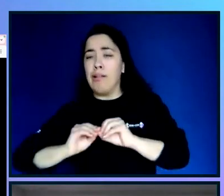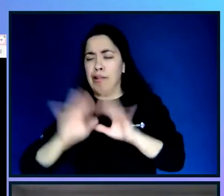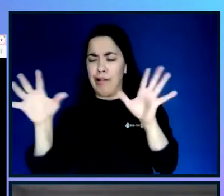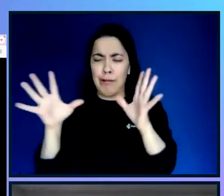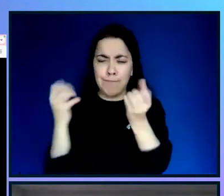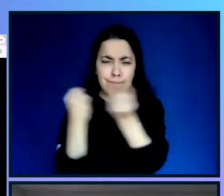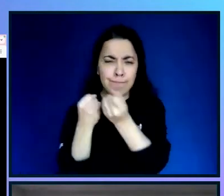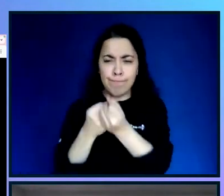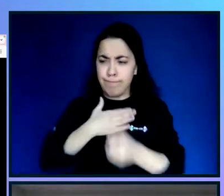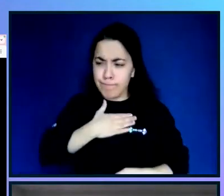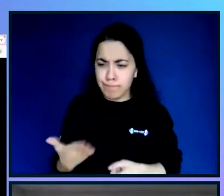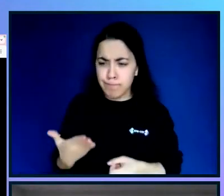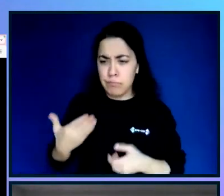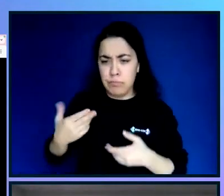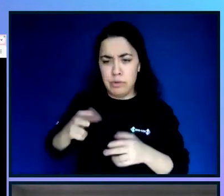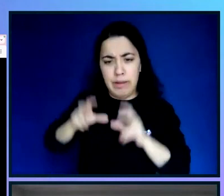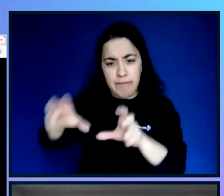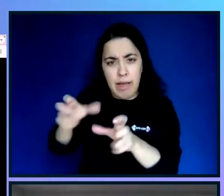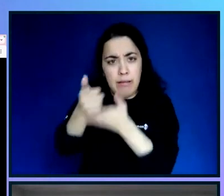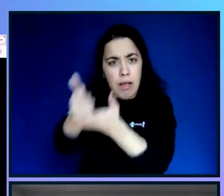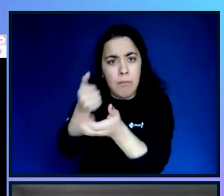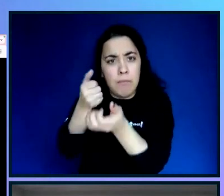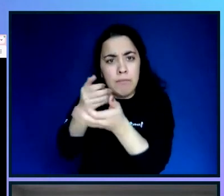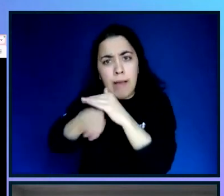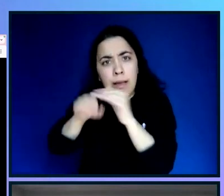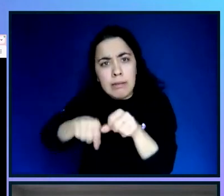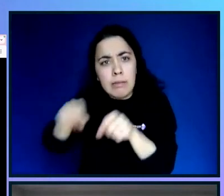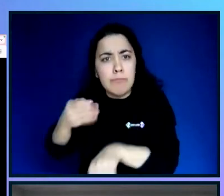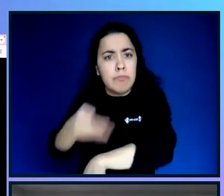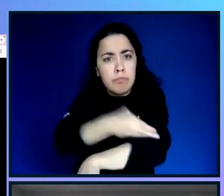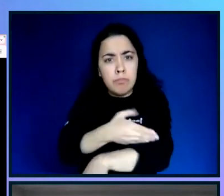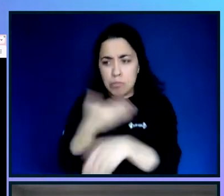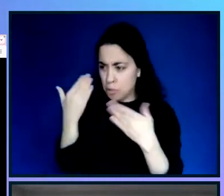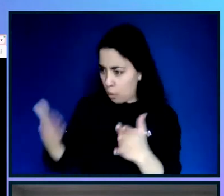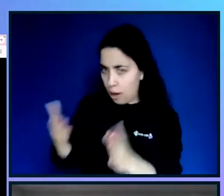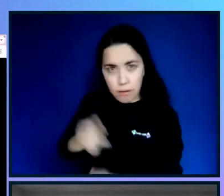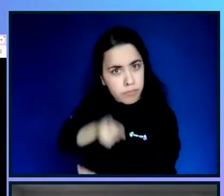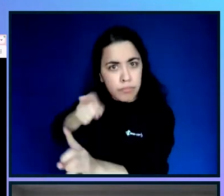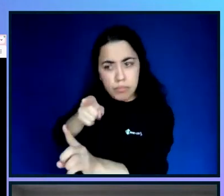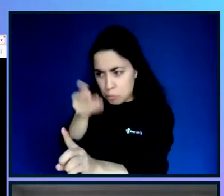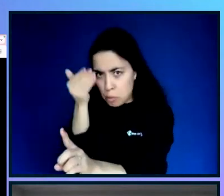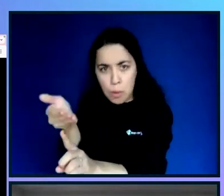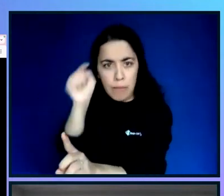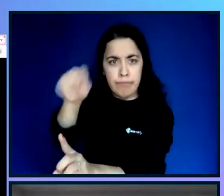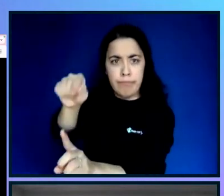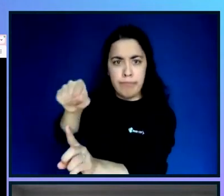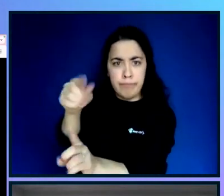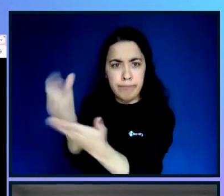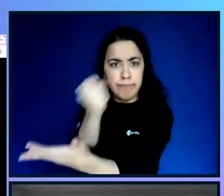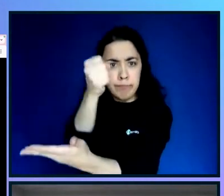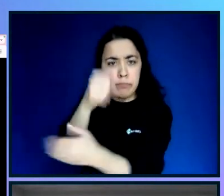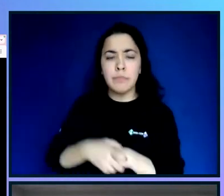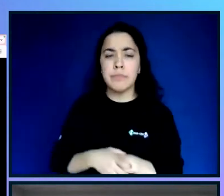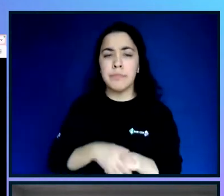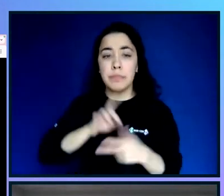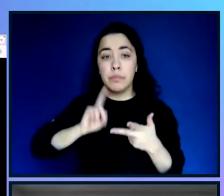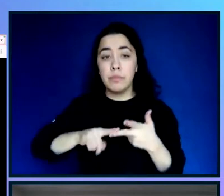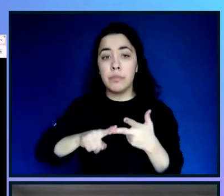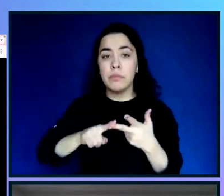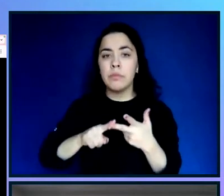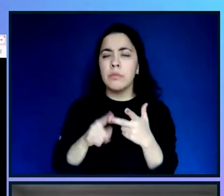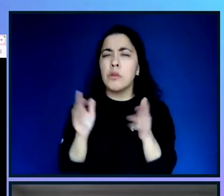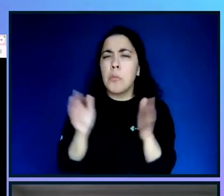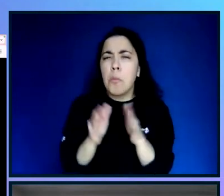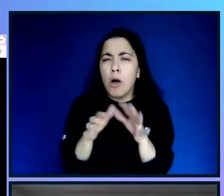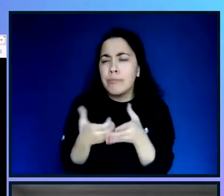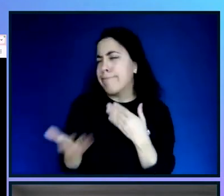to invest. Number three, pilot with a small group. As I mentioned earlier, we started with only 17 engineering